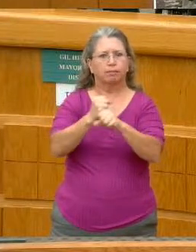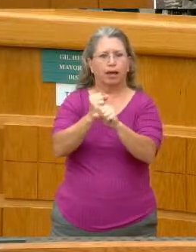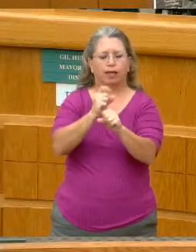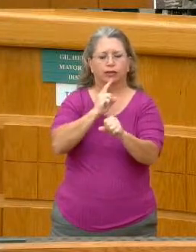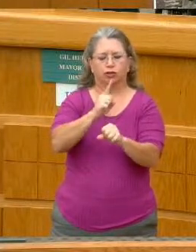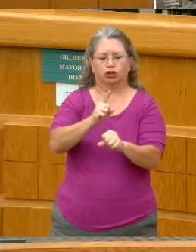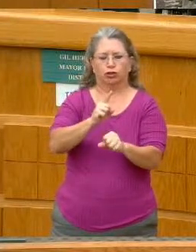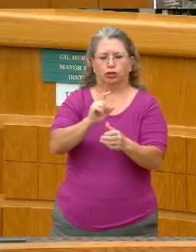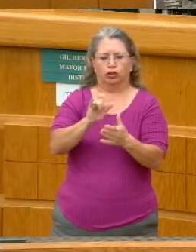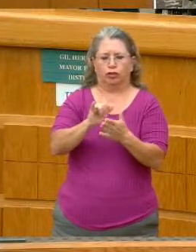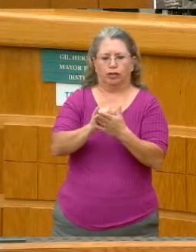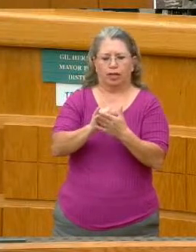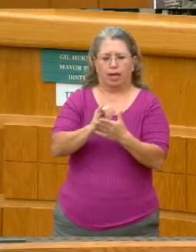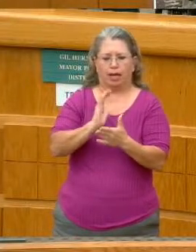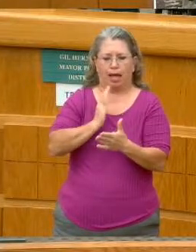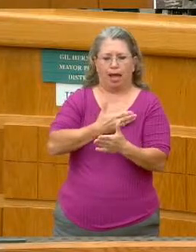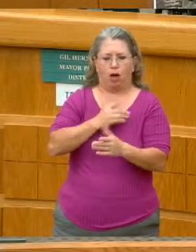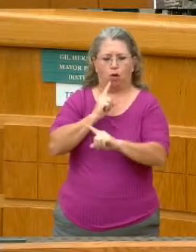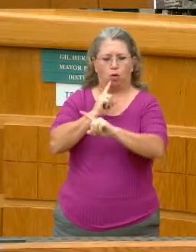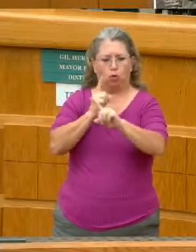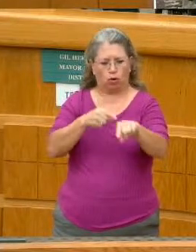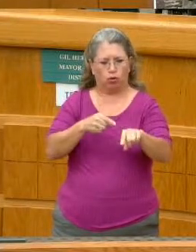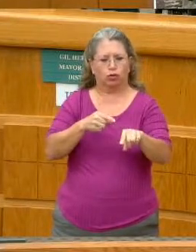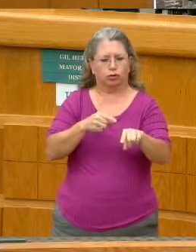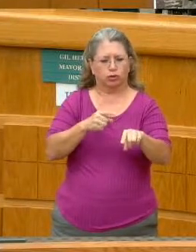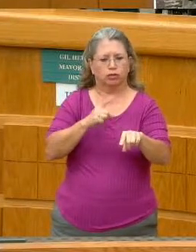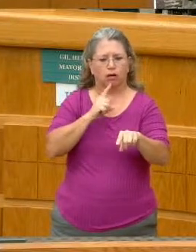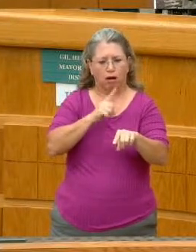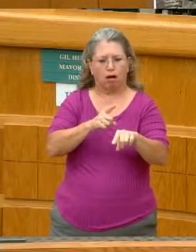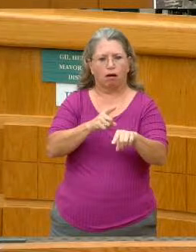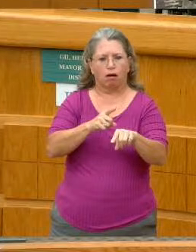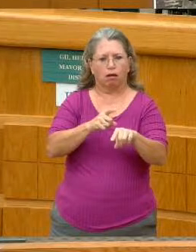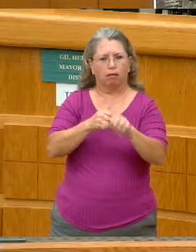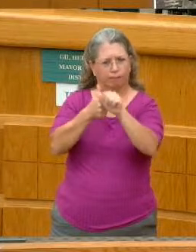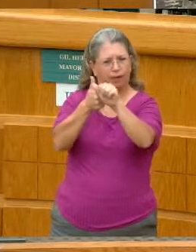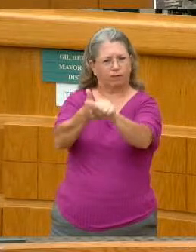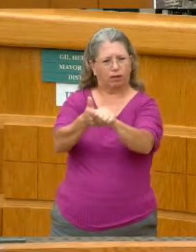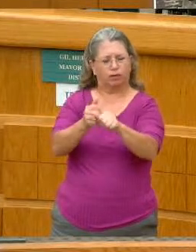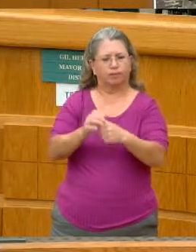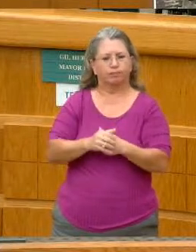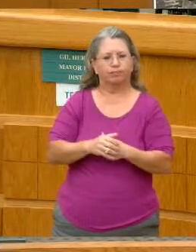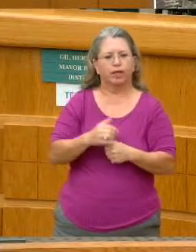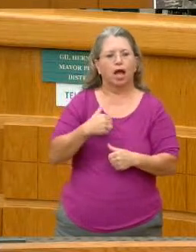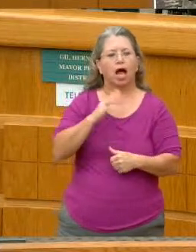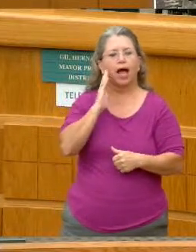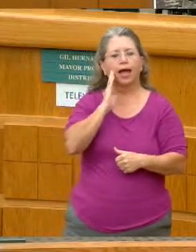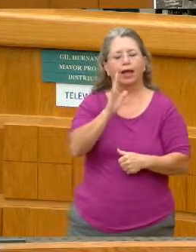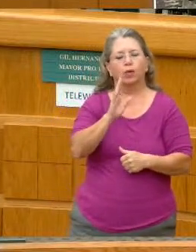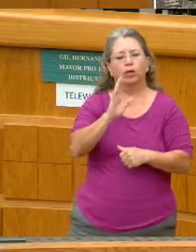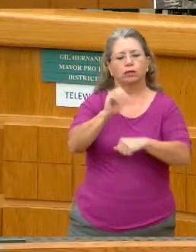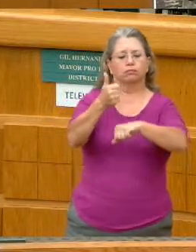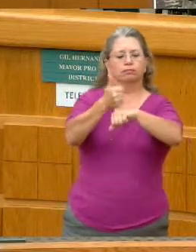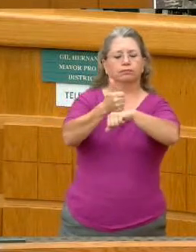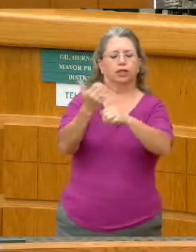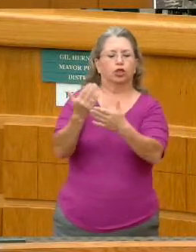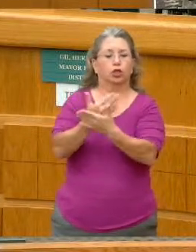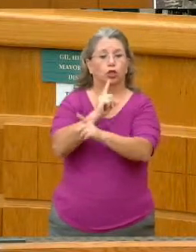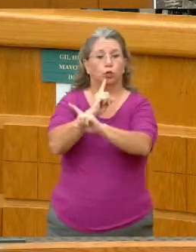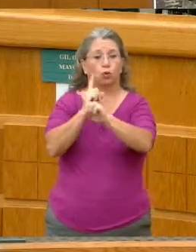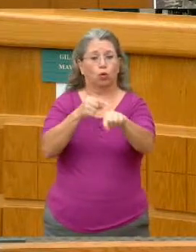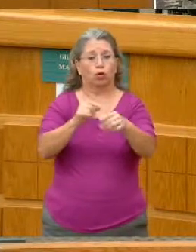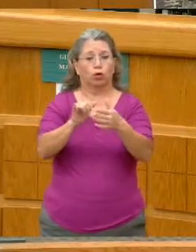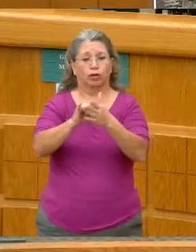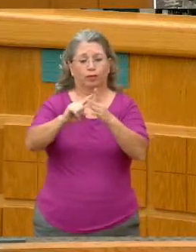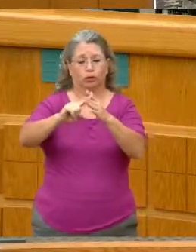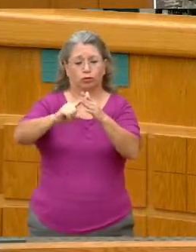management are being adhered to. So I'm going to be issuing a new order effective Monday morning, and it is